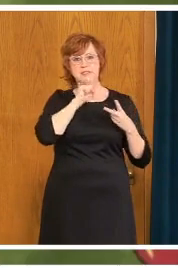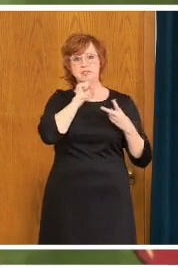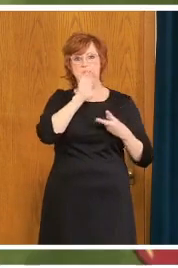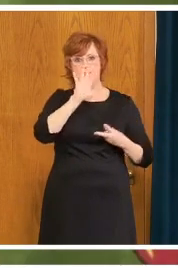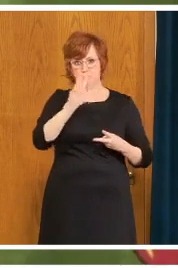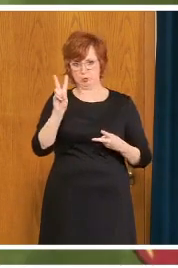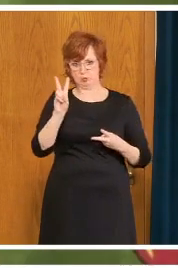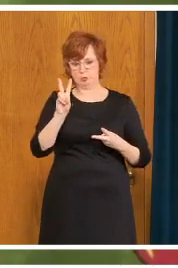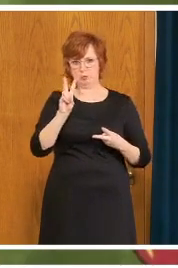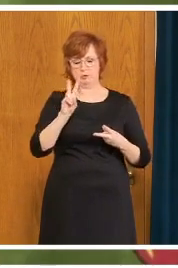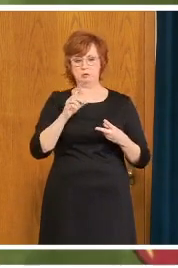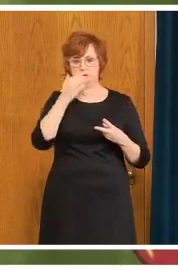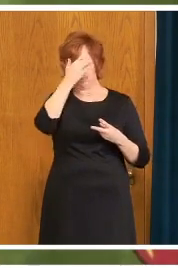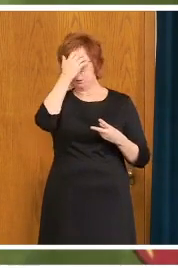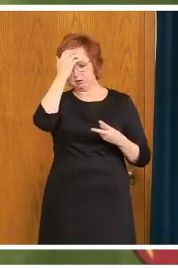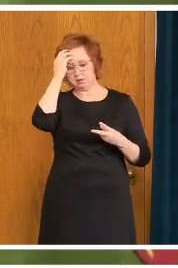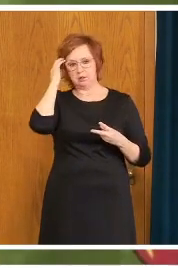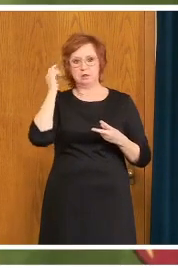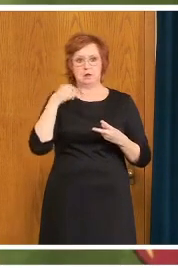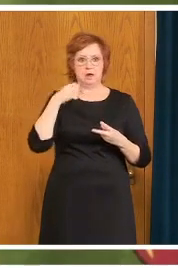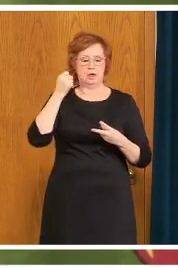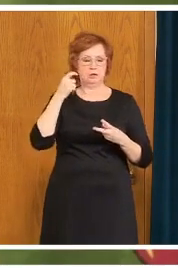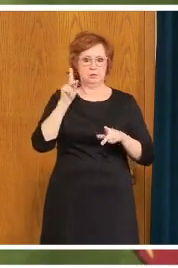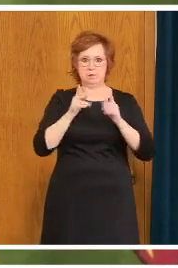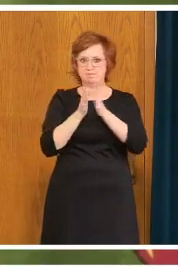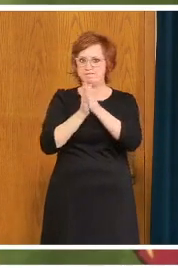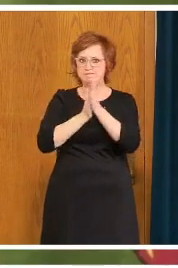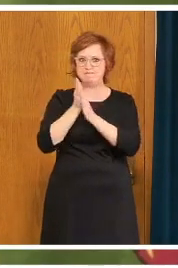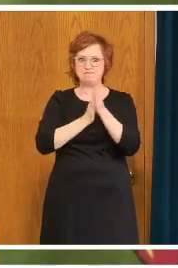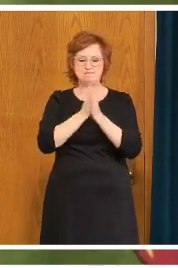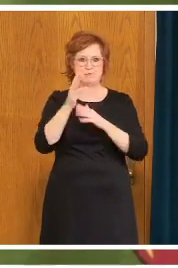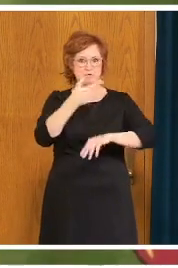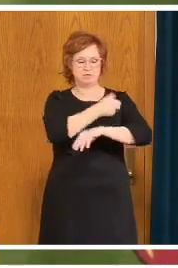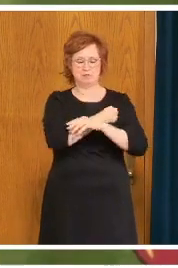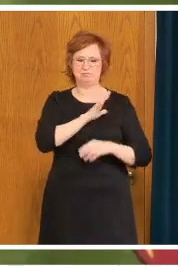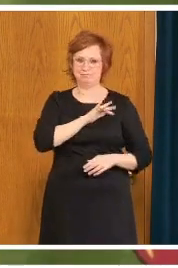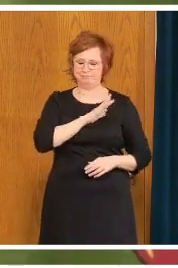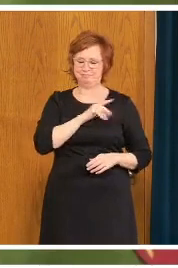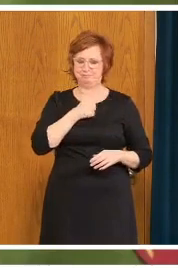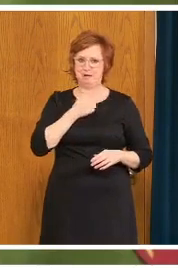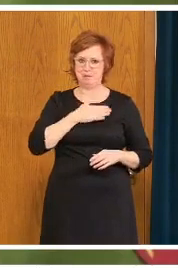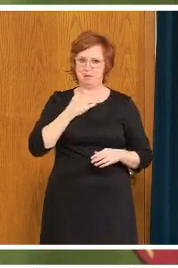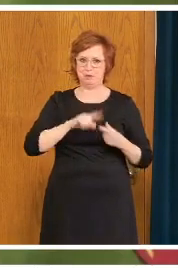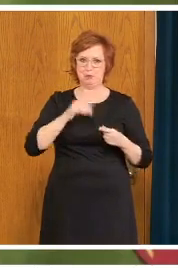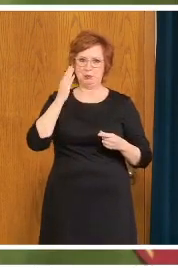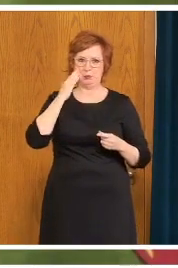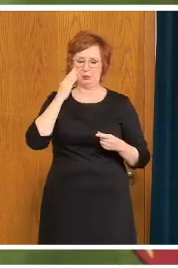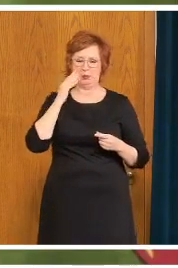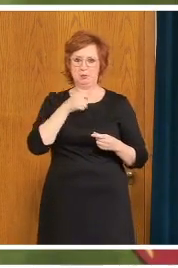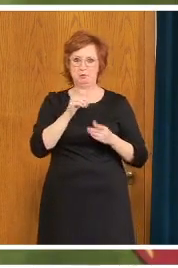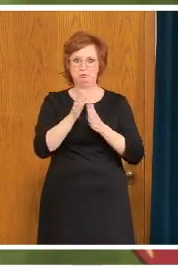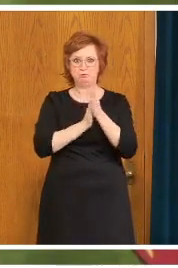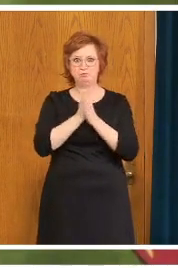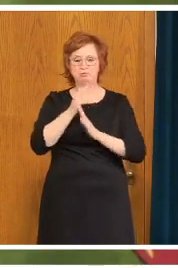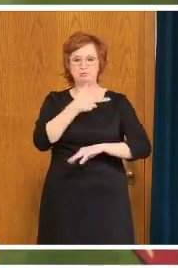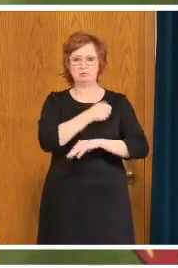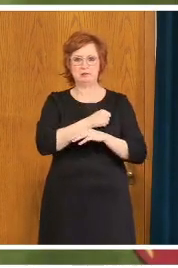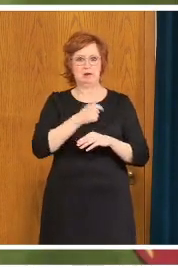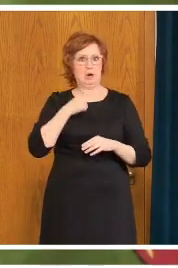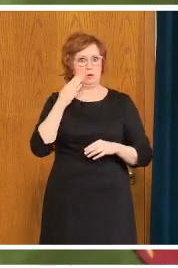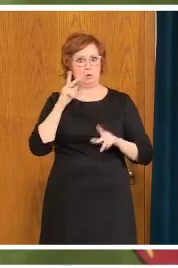getting vaccinated, and that's very great. Everyone has been watching very closely, waiting for their age